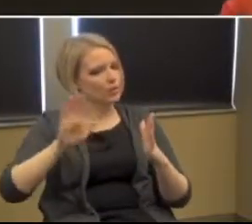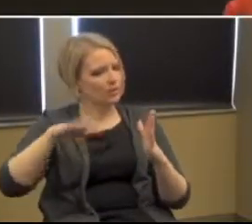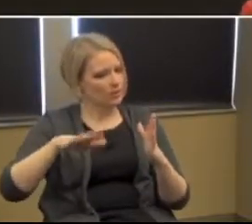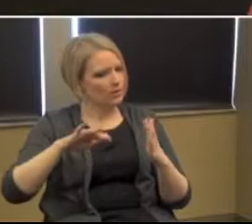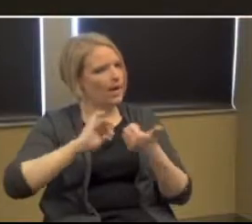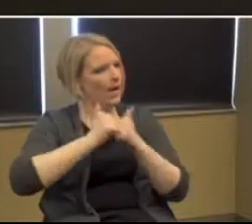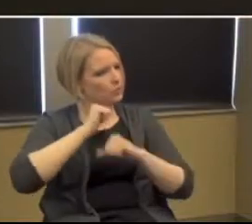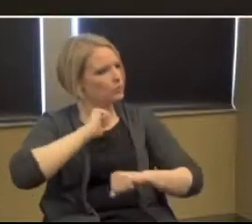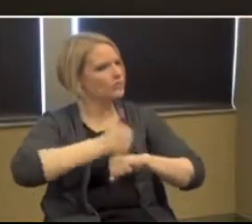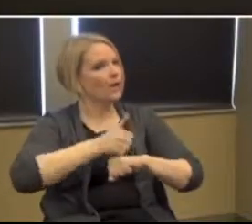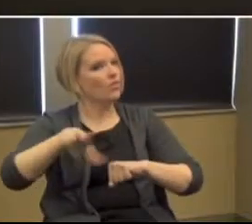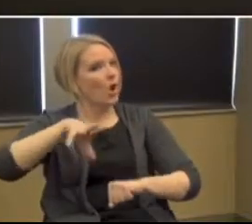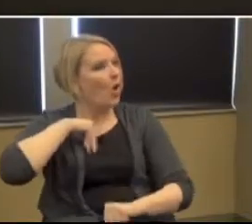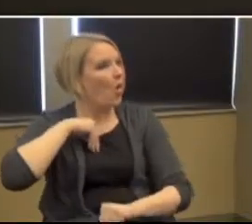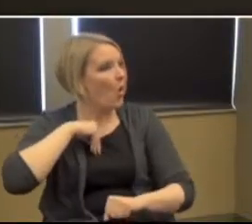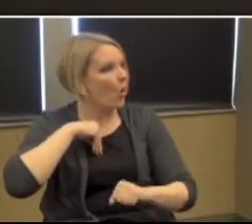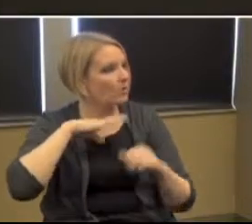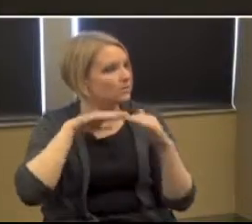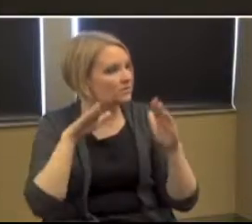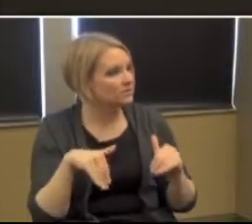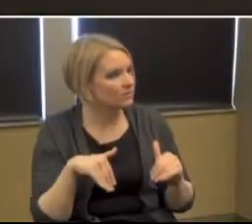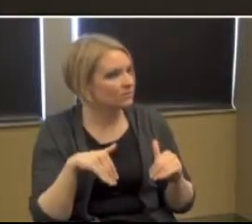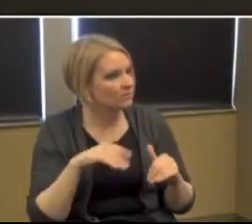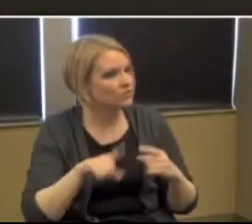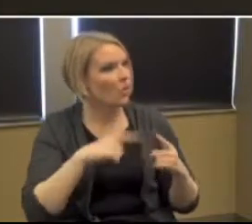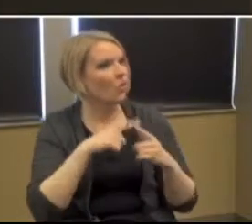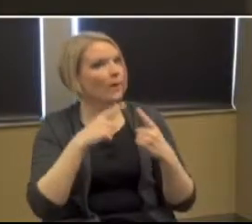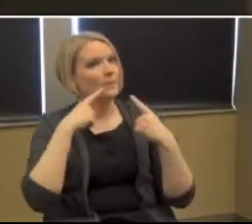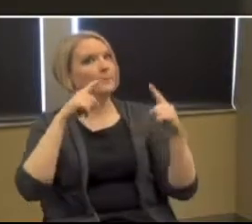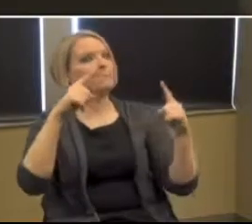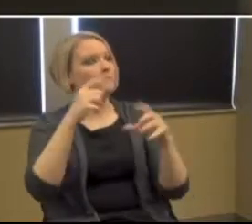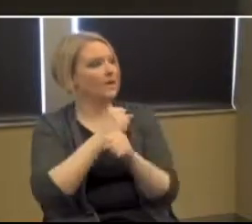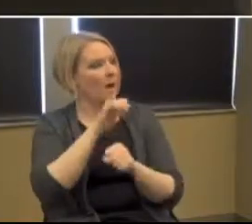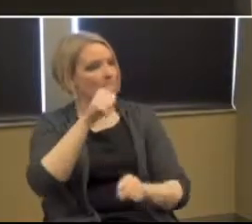own systems. So when they do get their own apartment, they